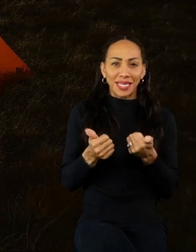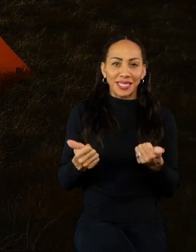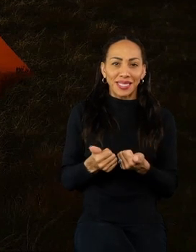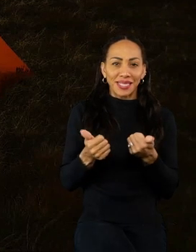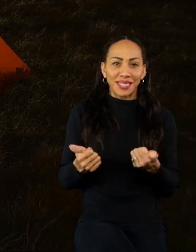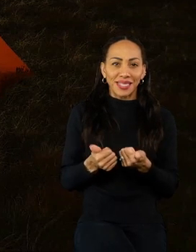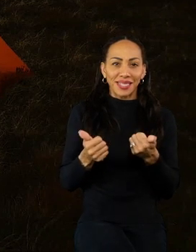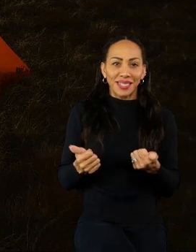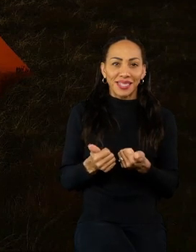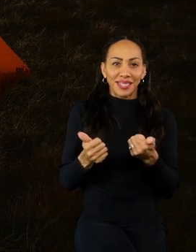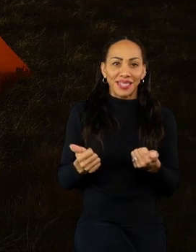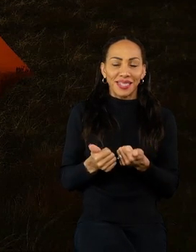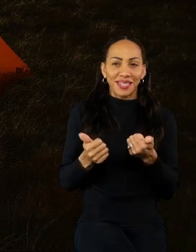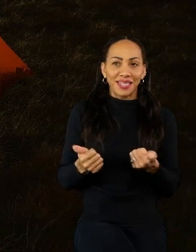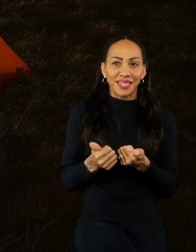It really suggests that